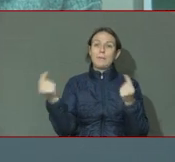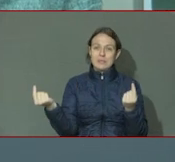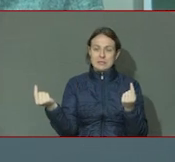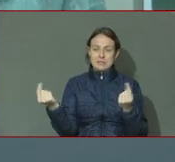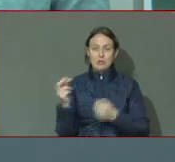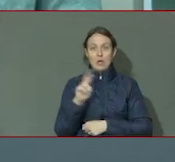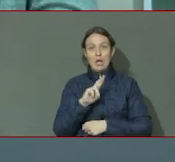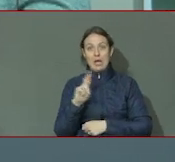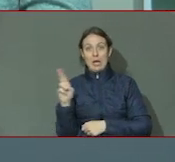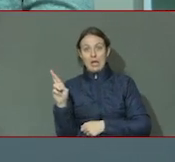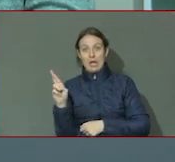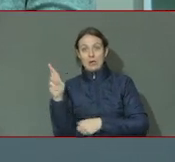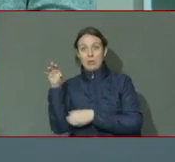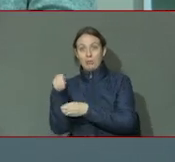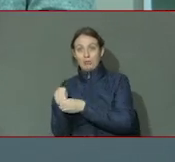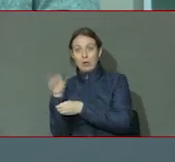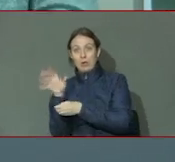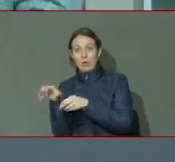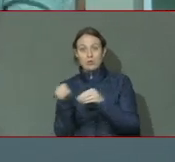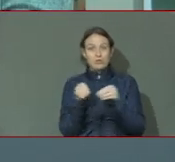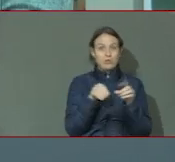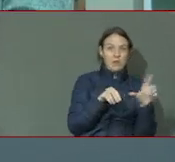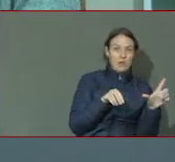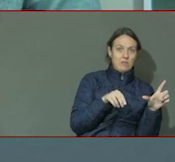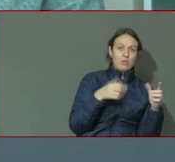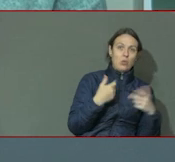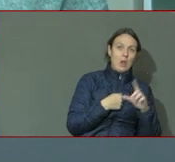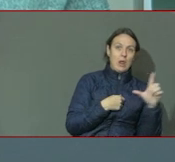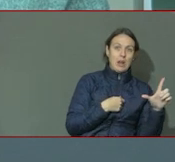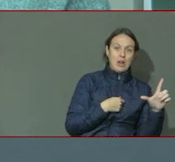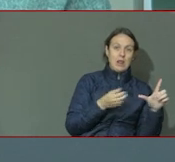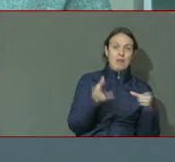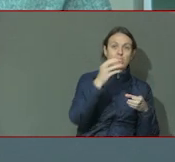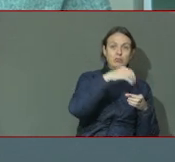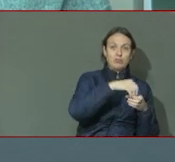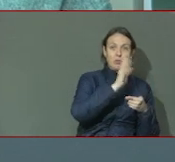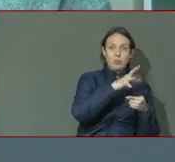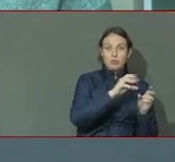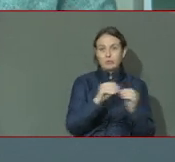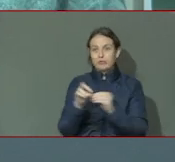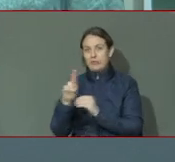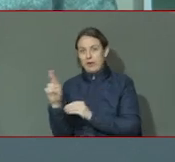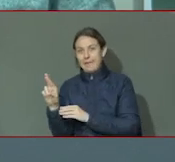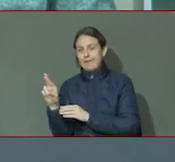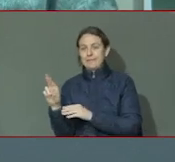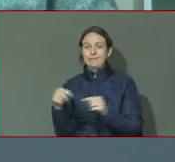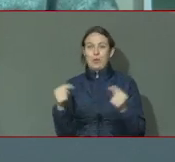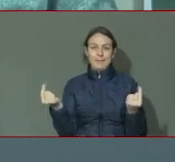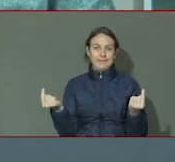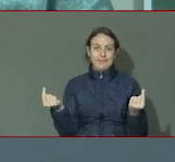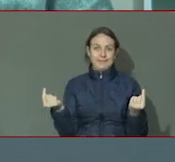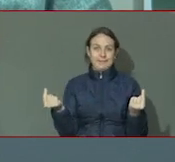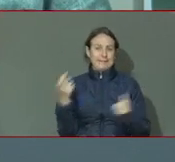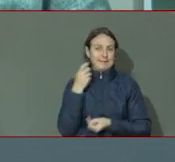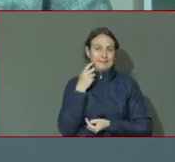right, it's going to move to the left. Put it in on the left, it is going to move to the right. So that's plain English. It's